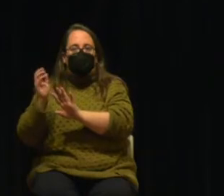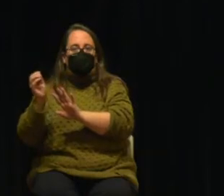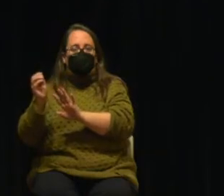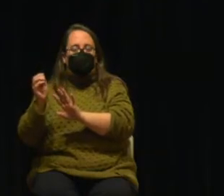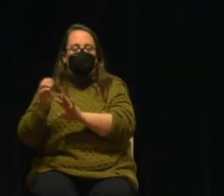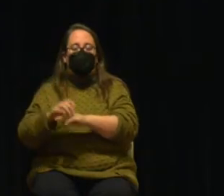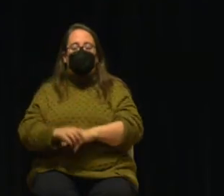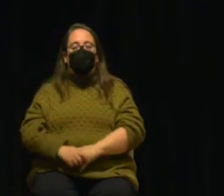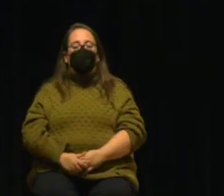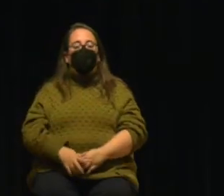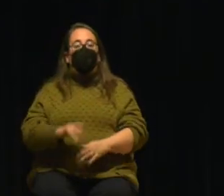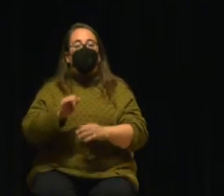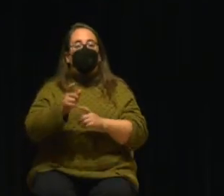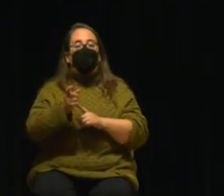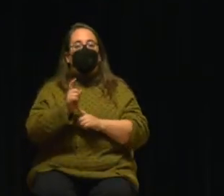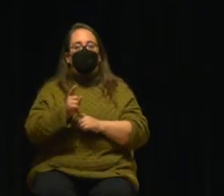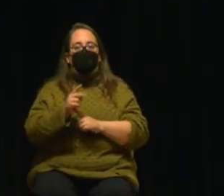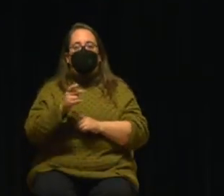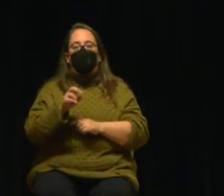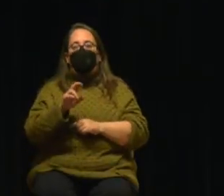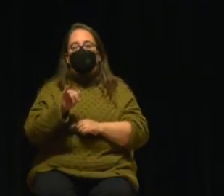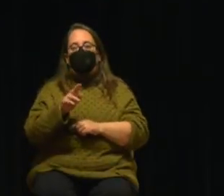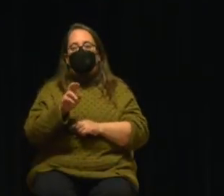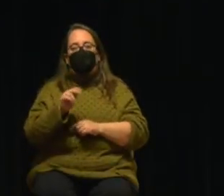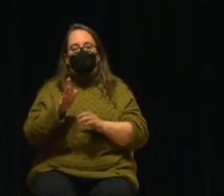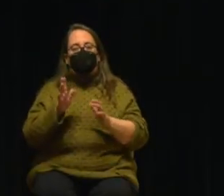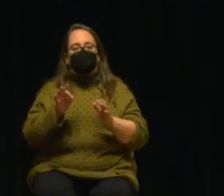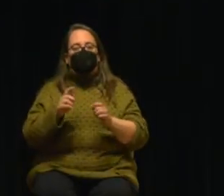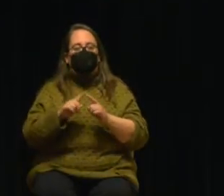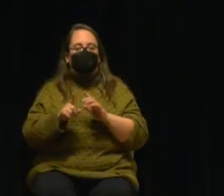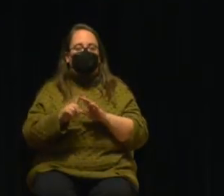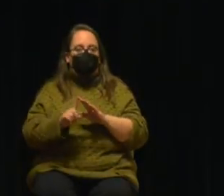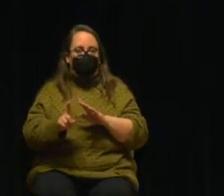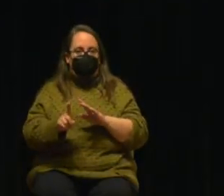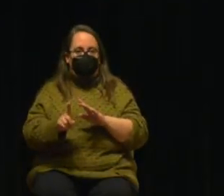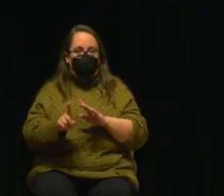It was at this moment that Henry Brown decided to run away.